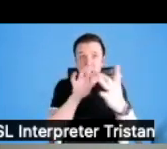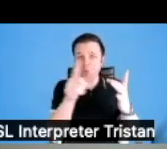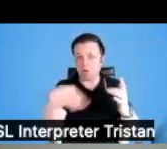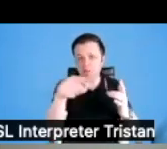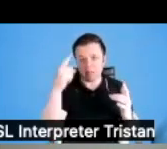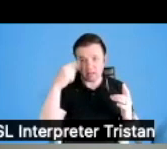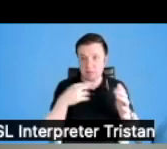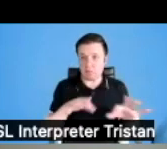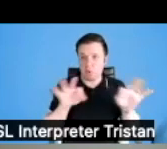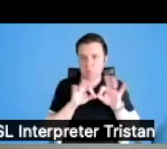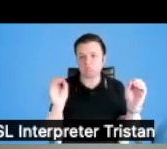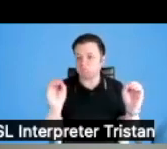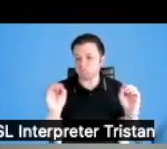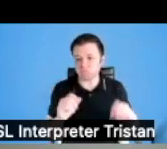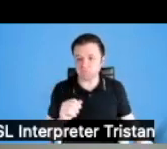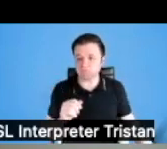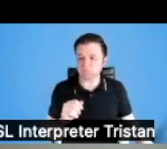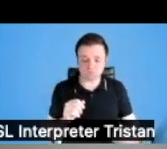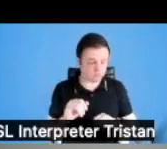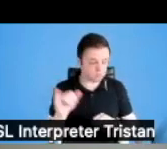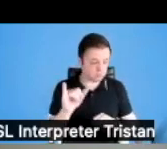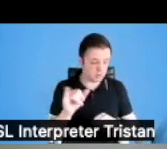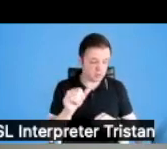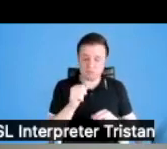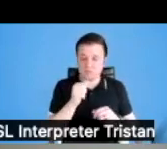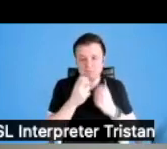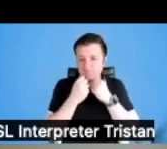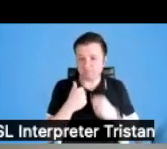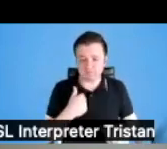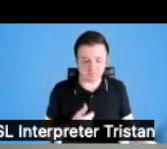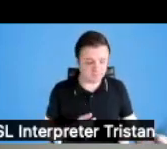anyone, including their network members, and not cherished,